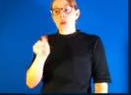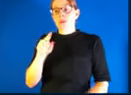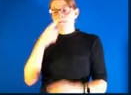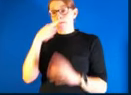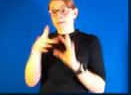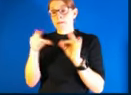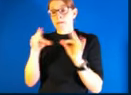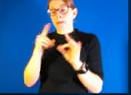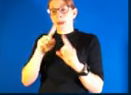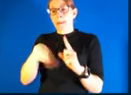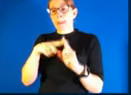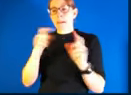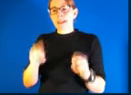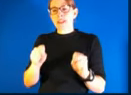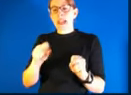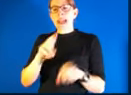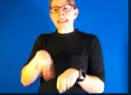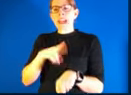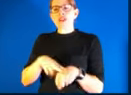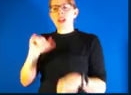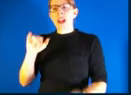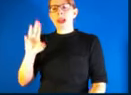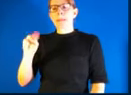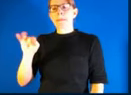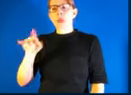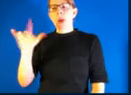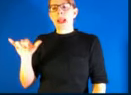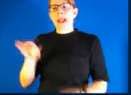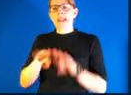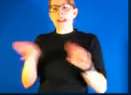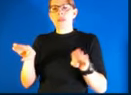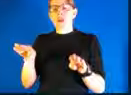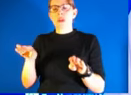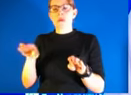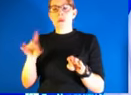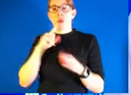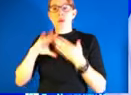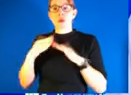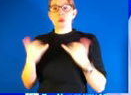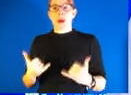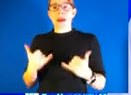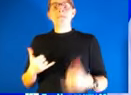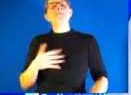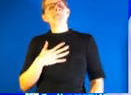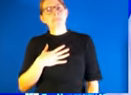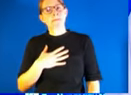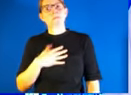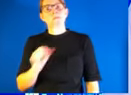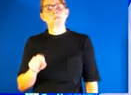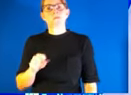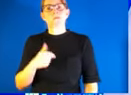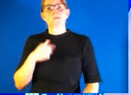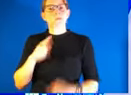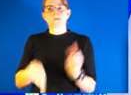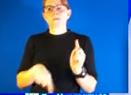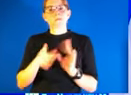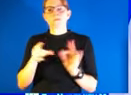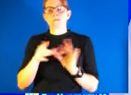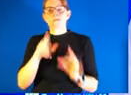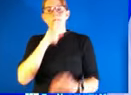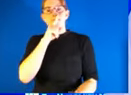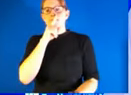potential natural immunity level in the community at this point? Yeah. I can't comment on what it